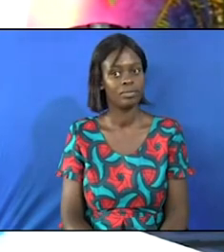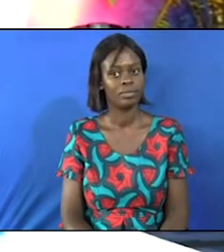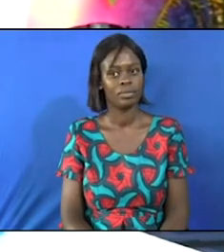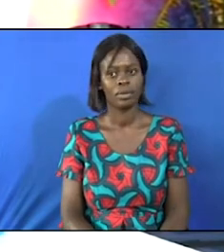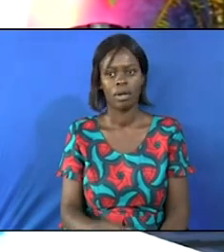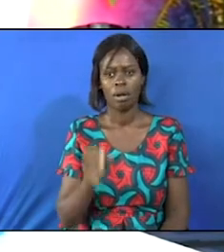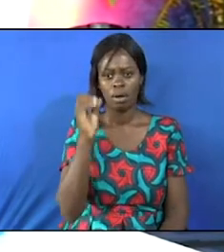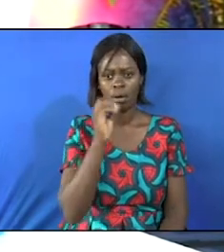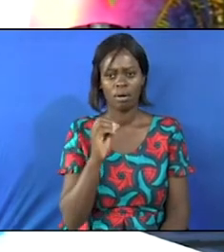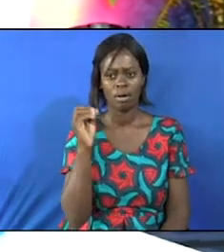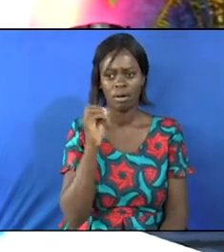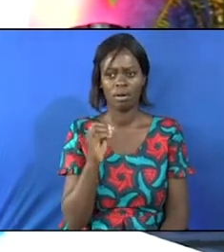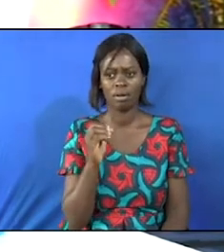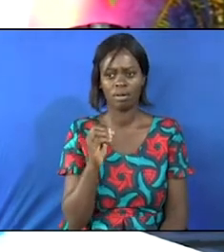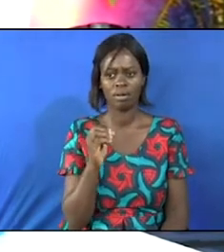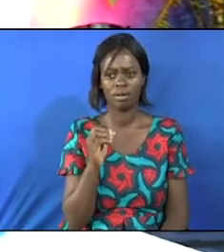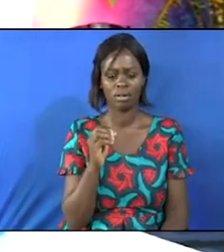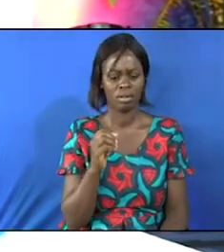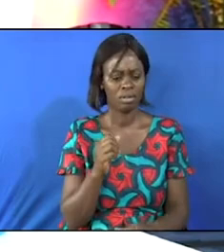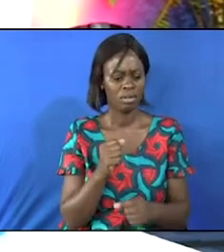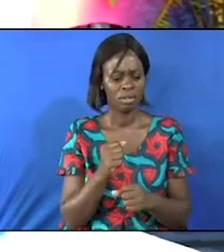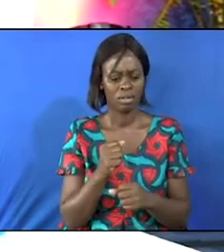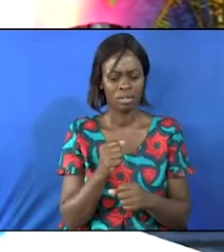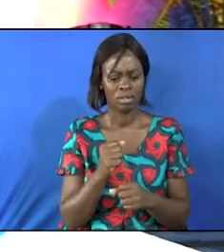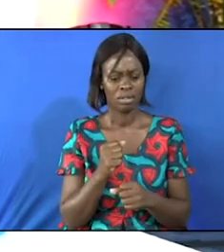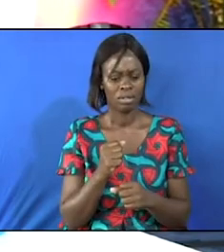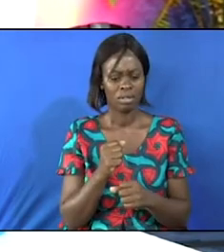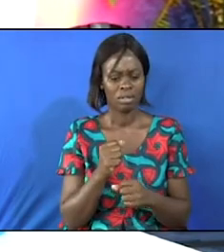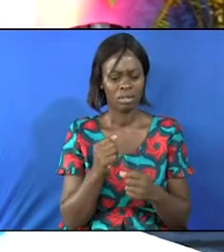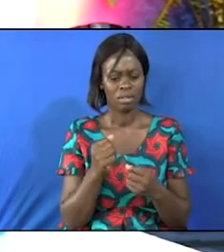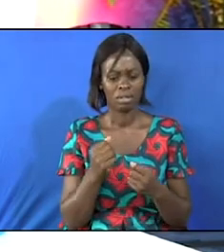Oh, it's not working.